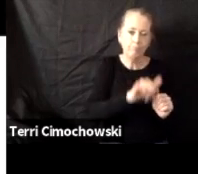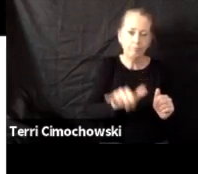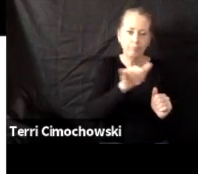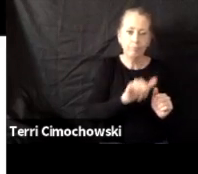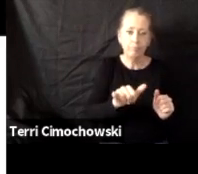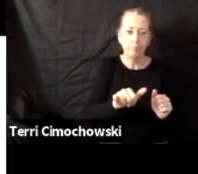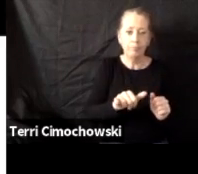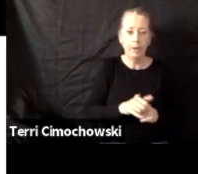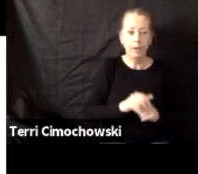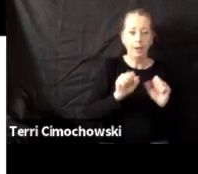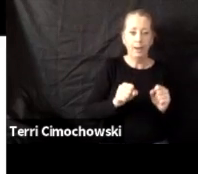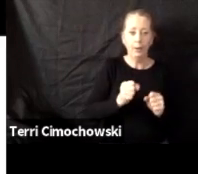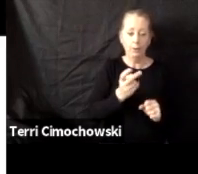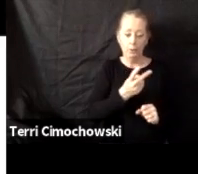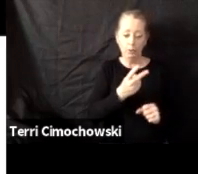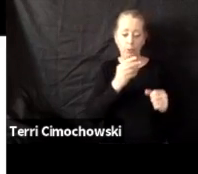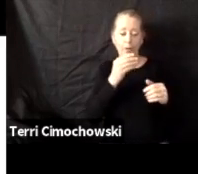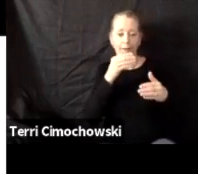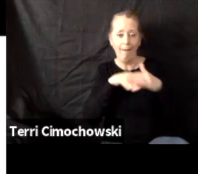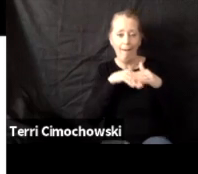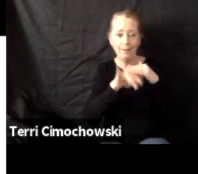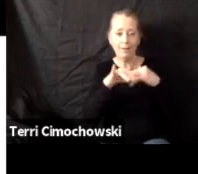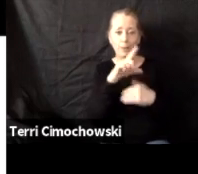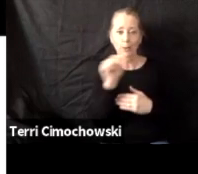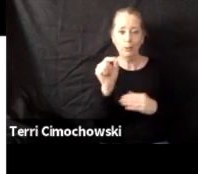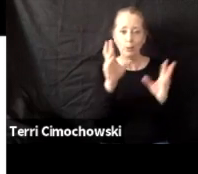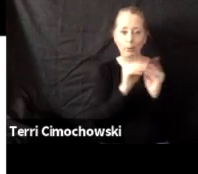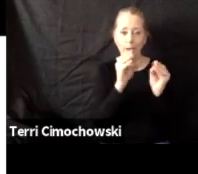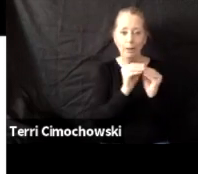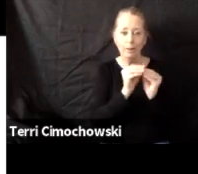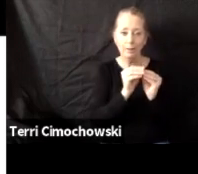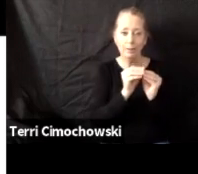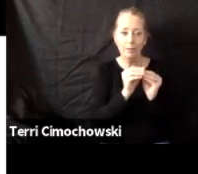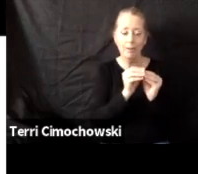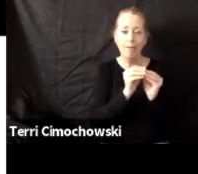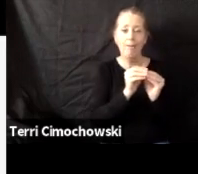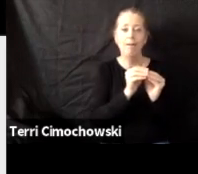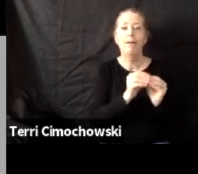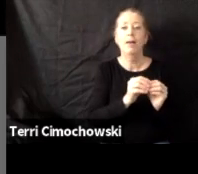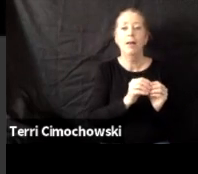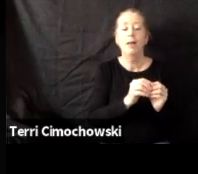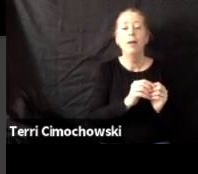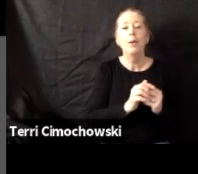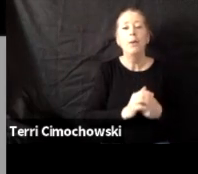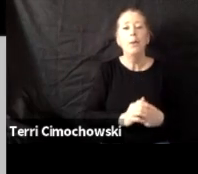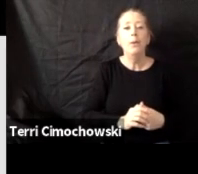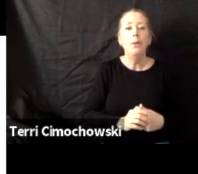your child able to get into the Zoom meetings that will be scheduled?